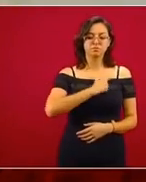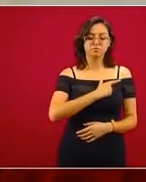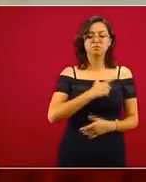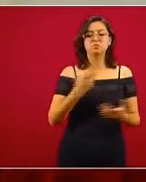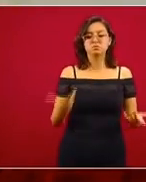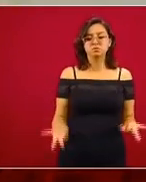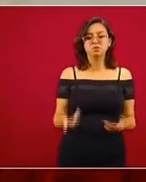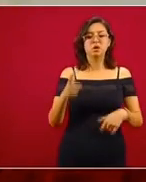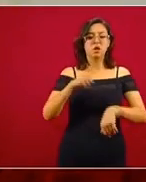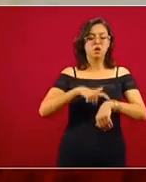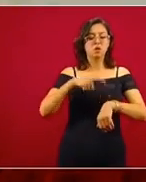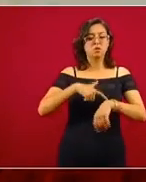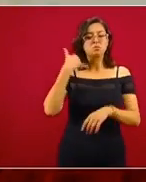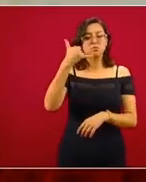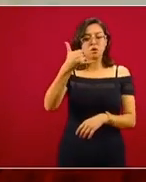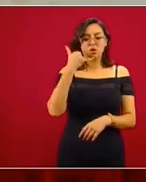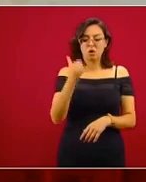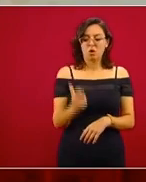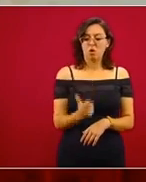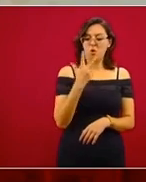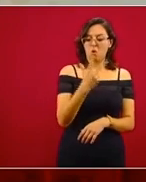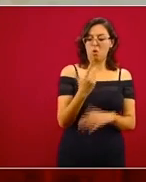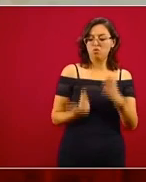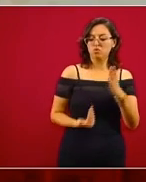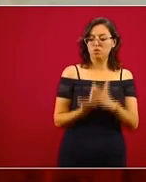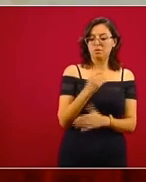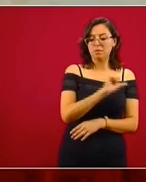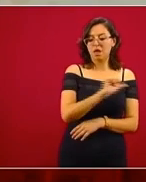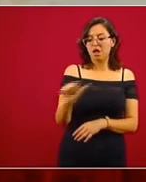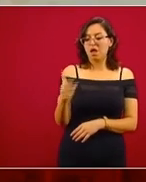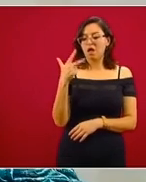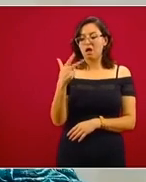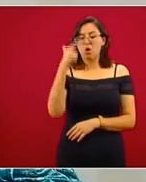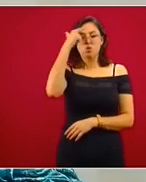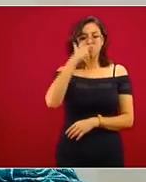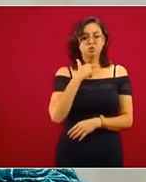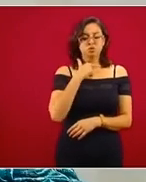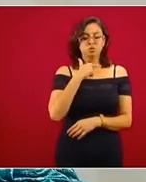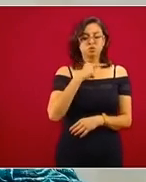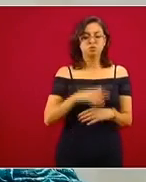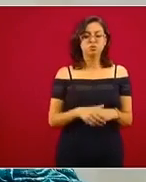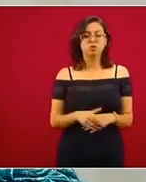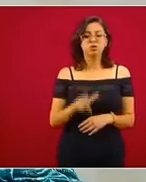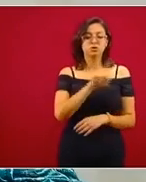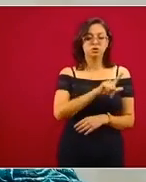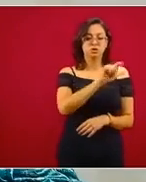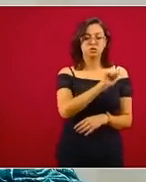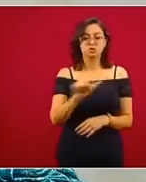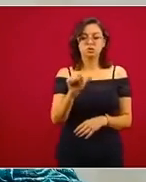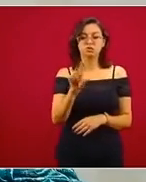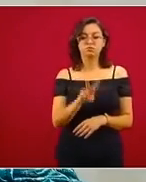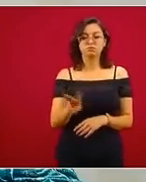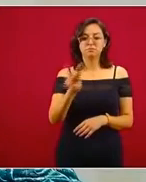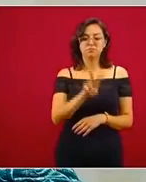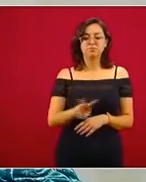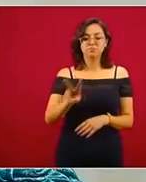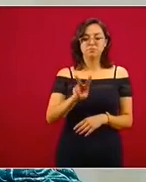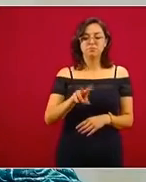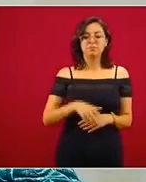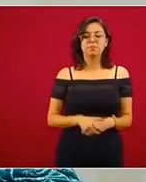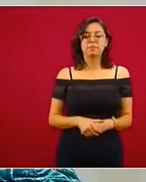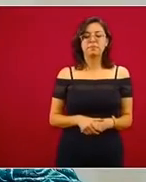dive deeper into that information. Yes, with great pleasure. You can call from 8 a.m. to 8